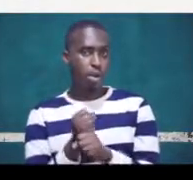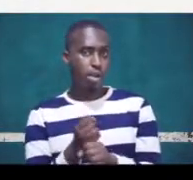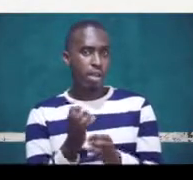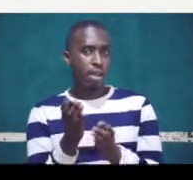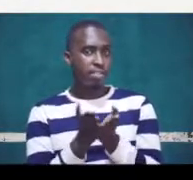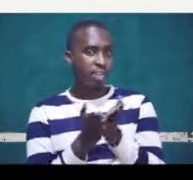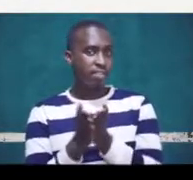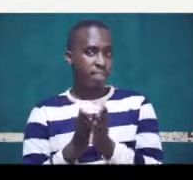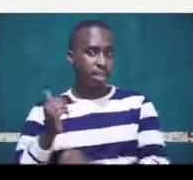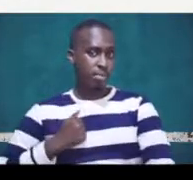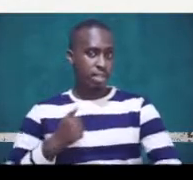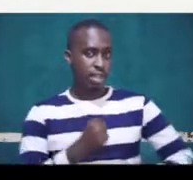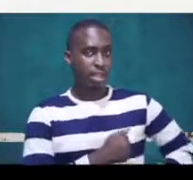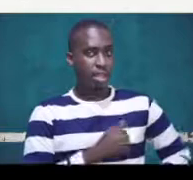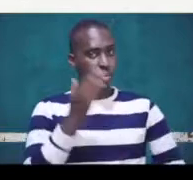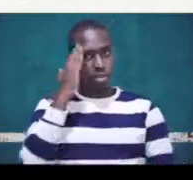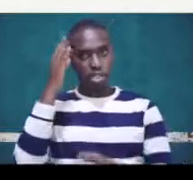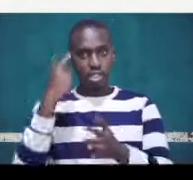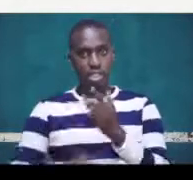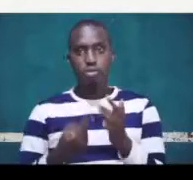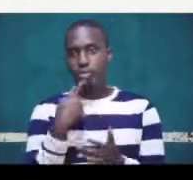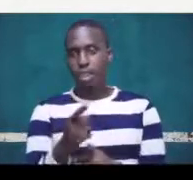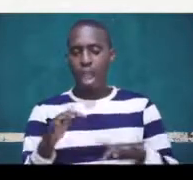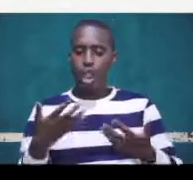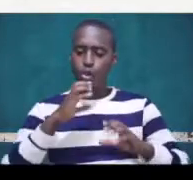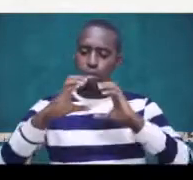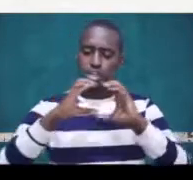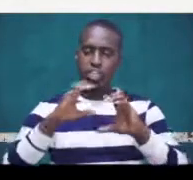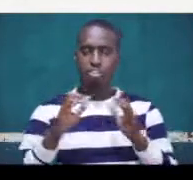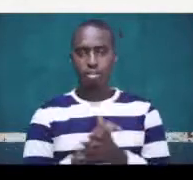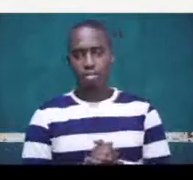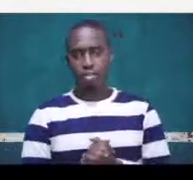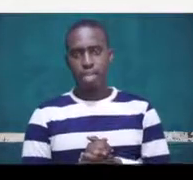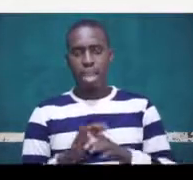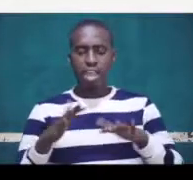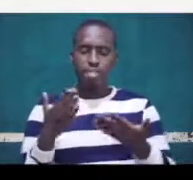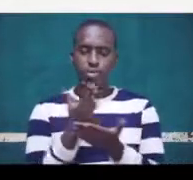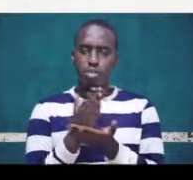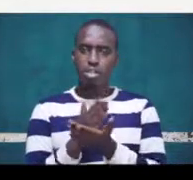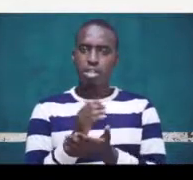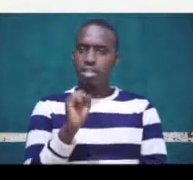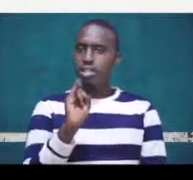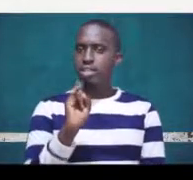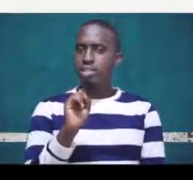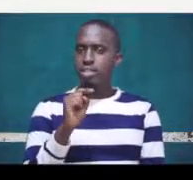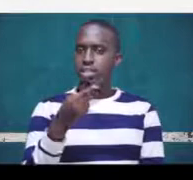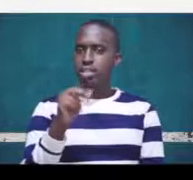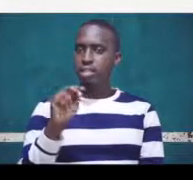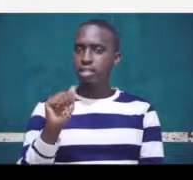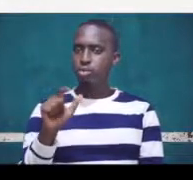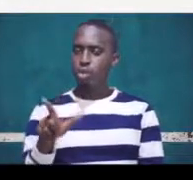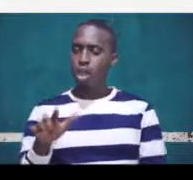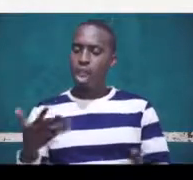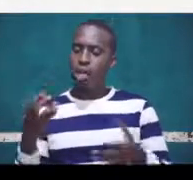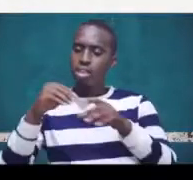military, you actually know what I'm talking about. How do you communicate? How does a signal get transferred into an action?